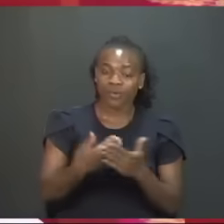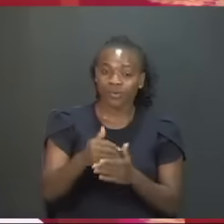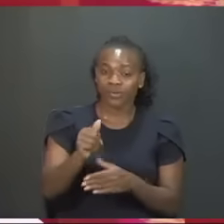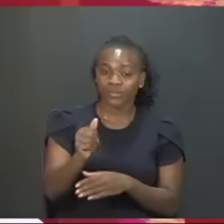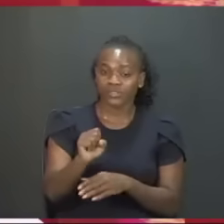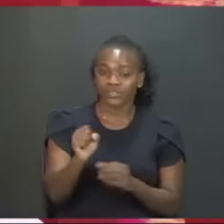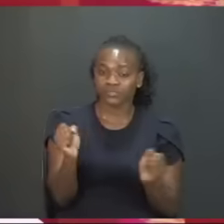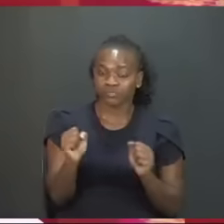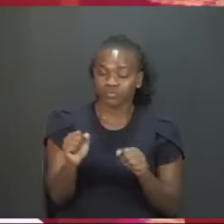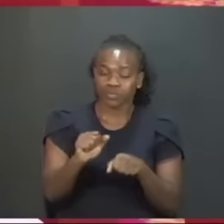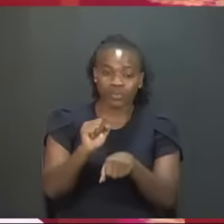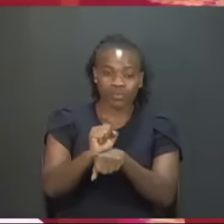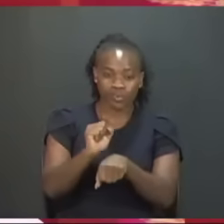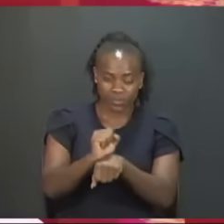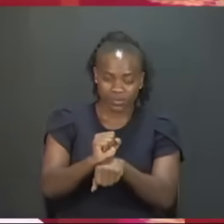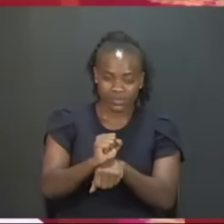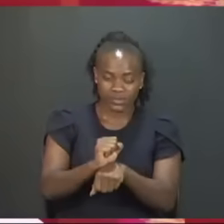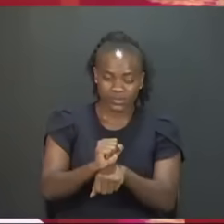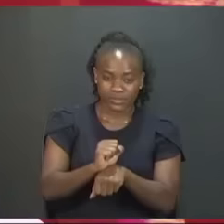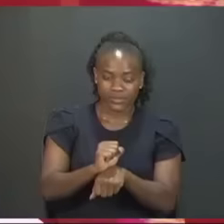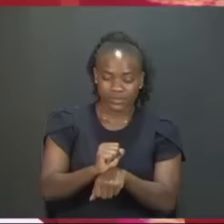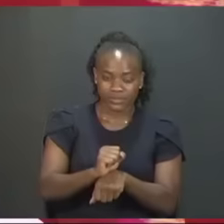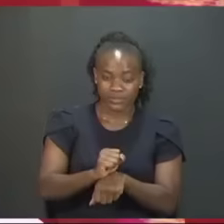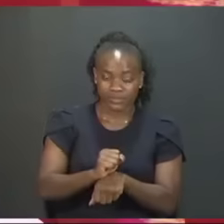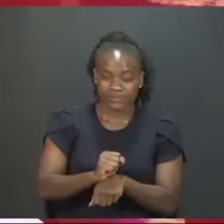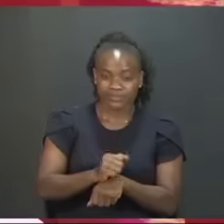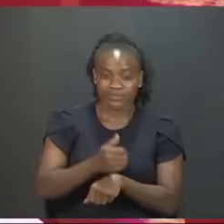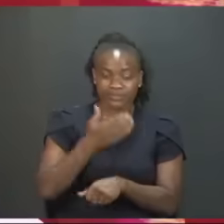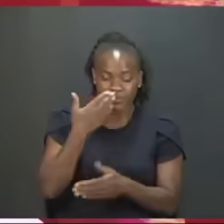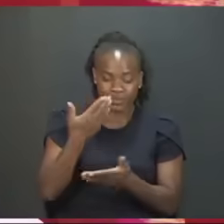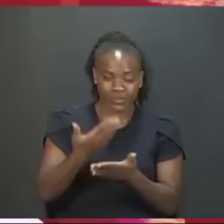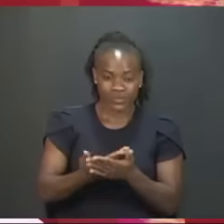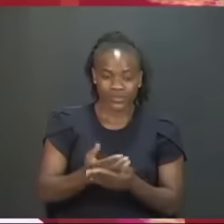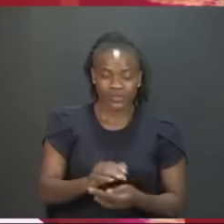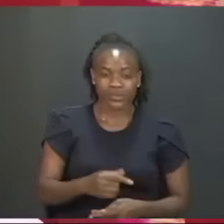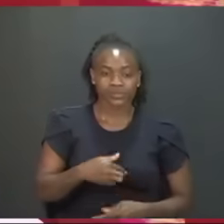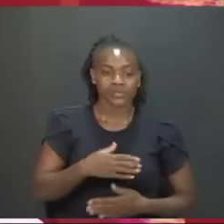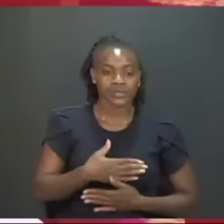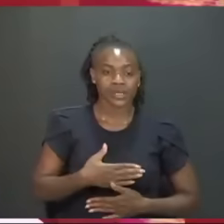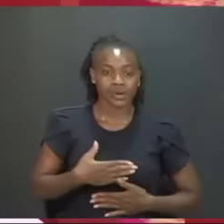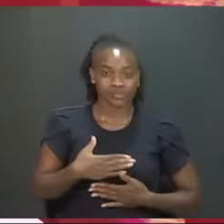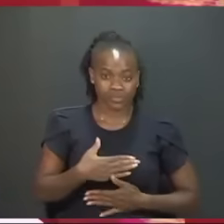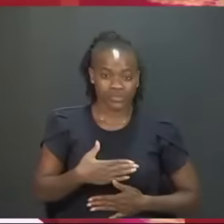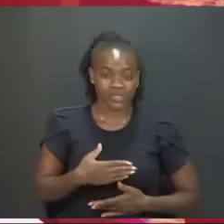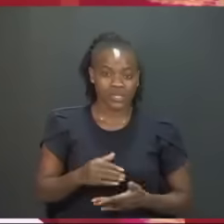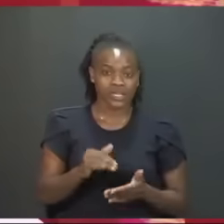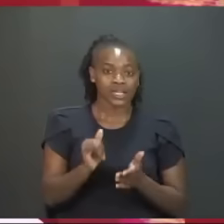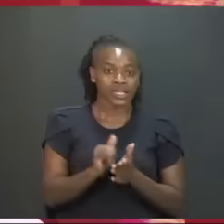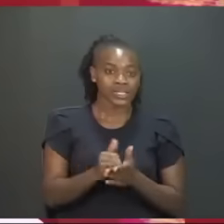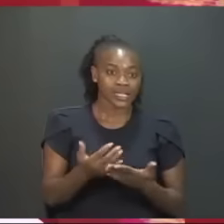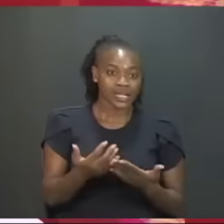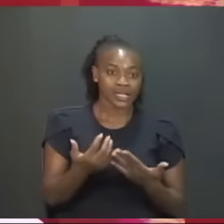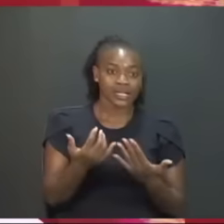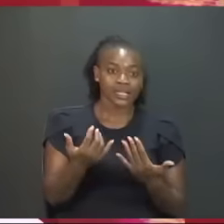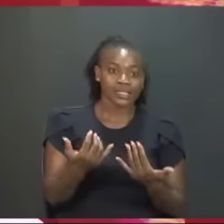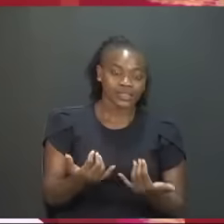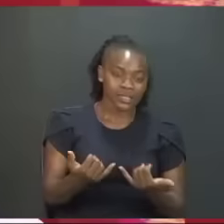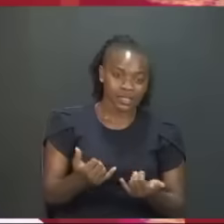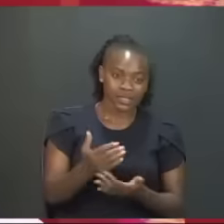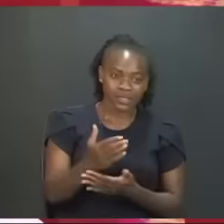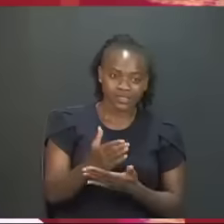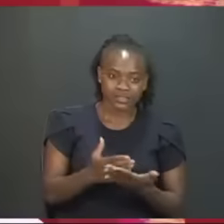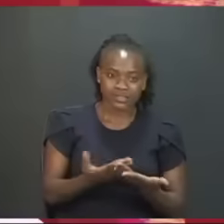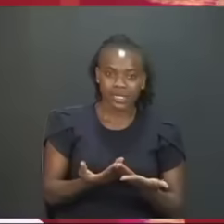those offices to function effectively. I appreciate that in the interim, some level